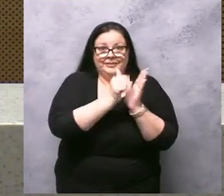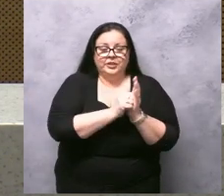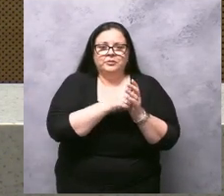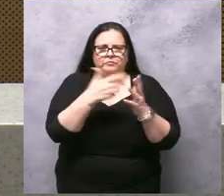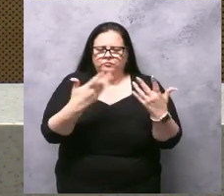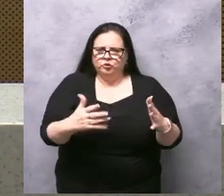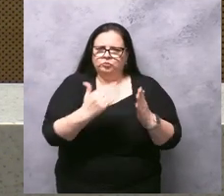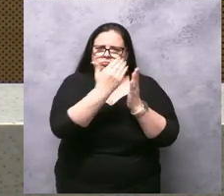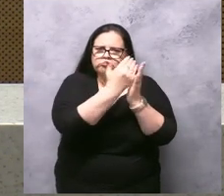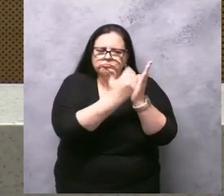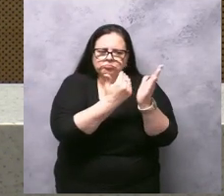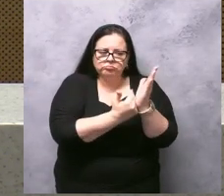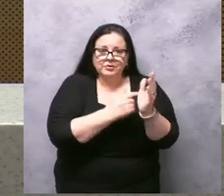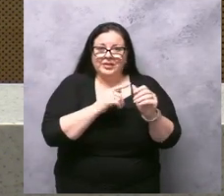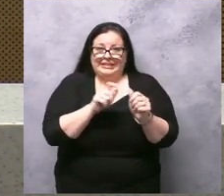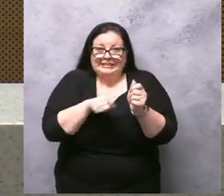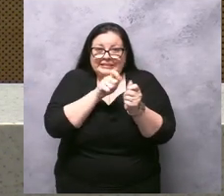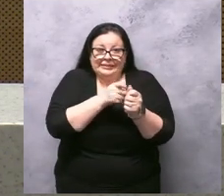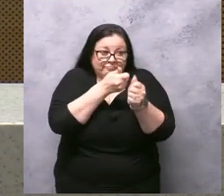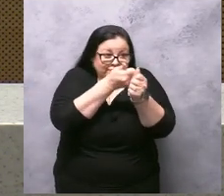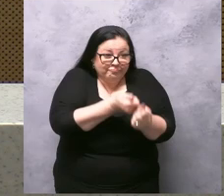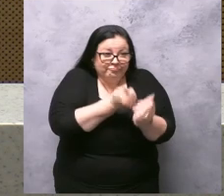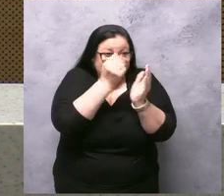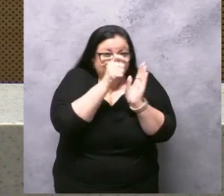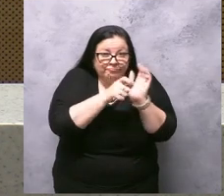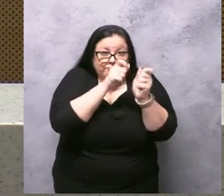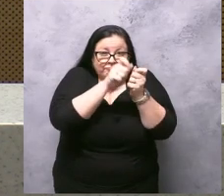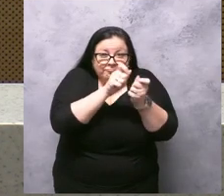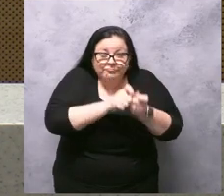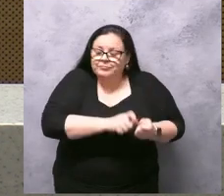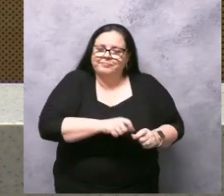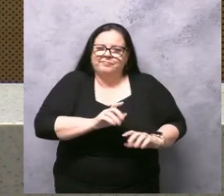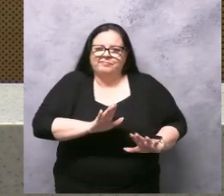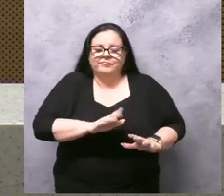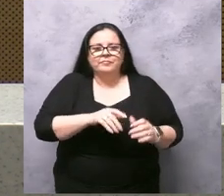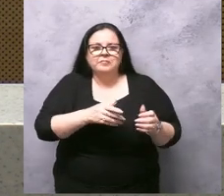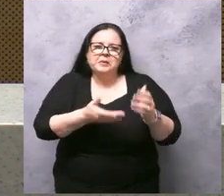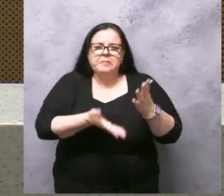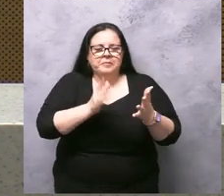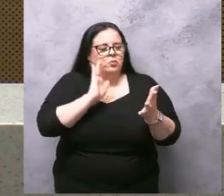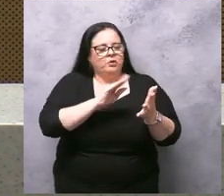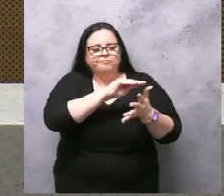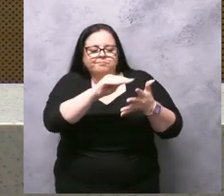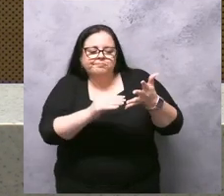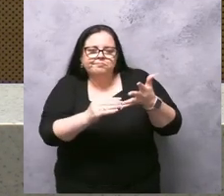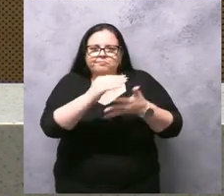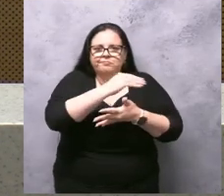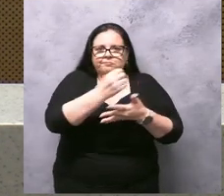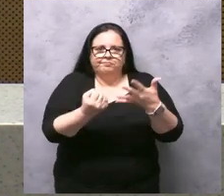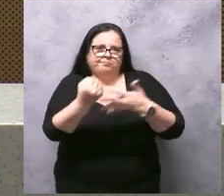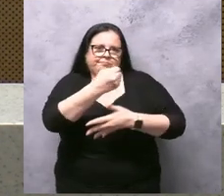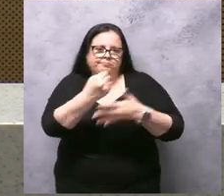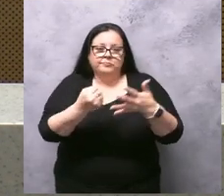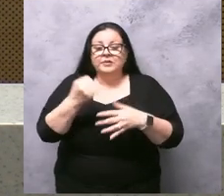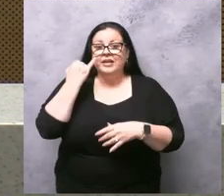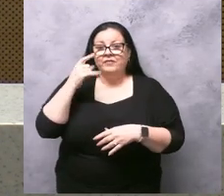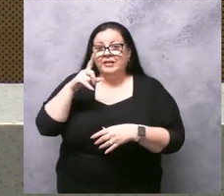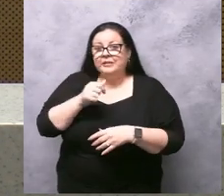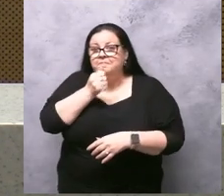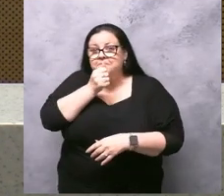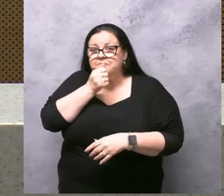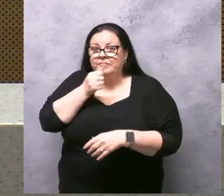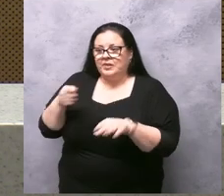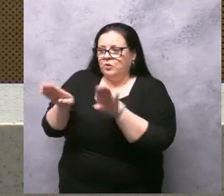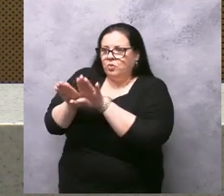be handled in the order they're listed on the notice. During the course of the meeting, the board may determine that a closed session is needed. In the event, the board will meet in